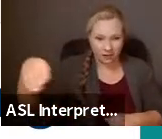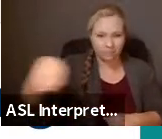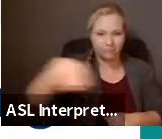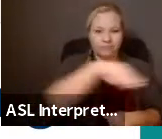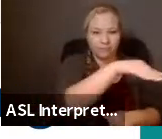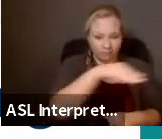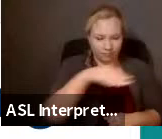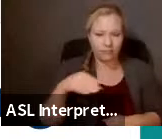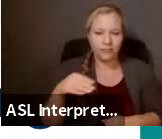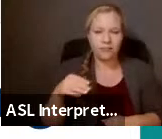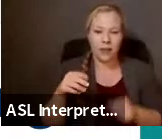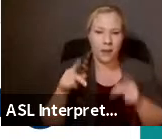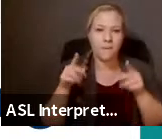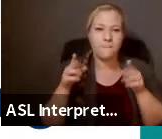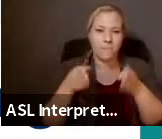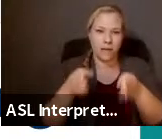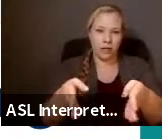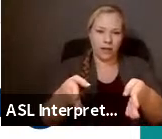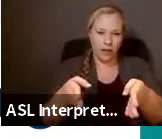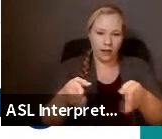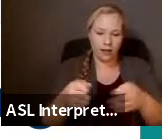And that can